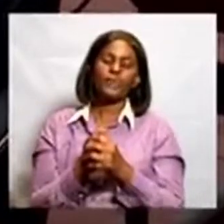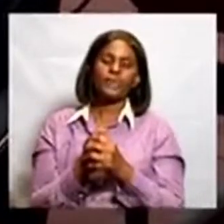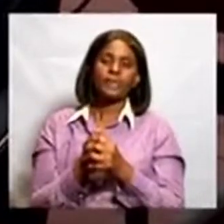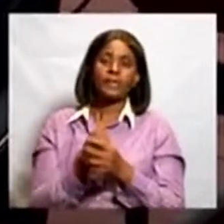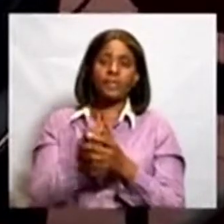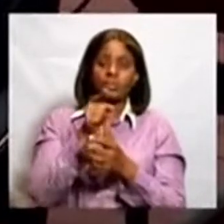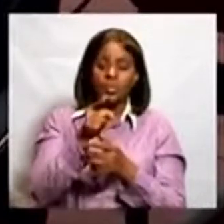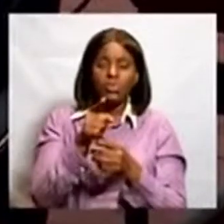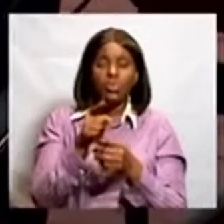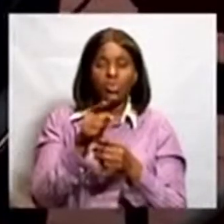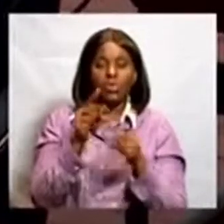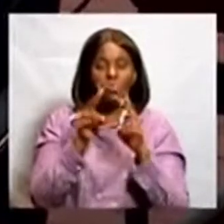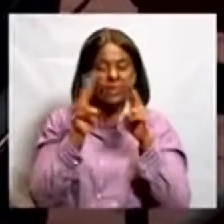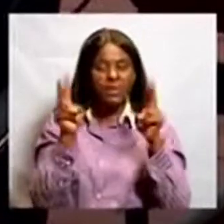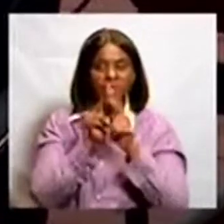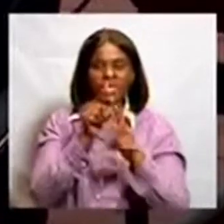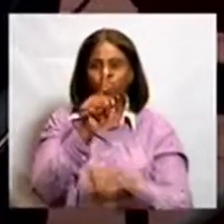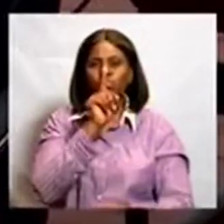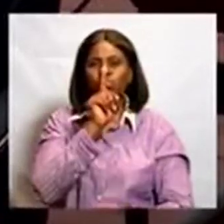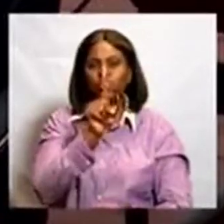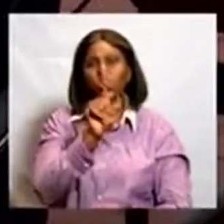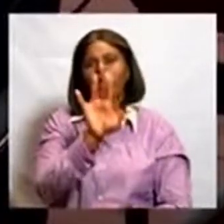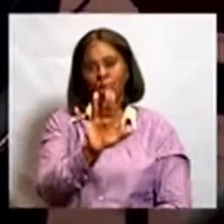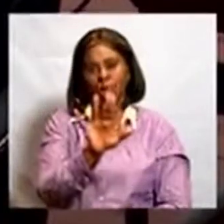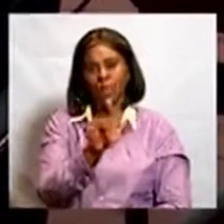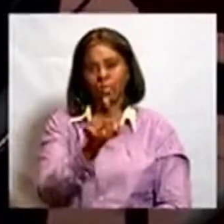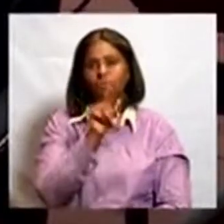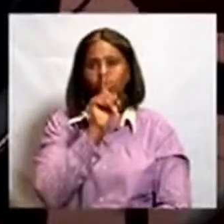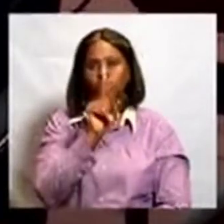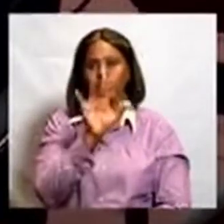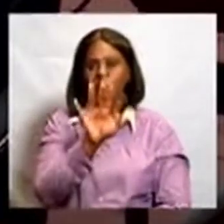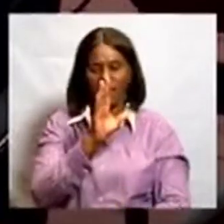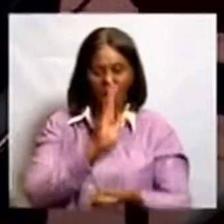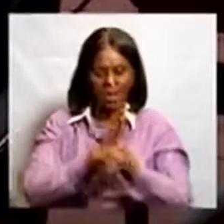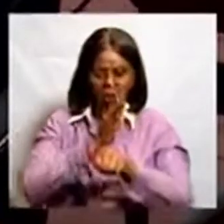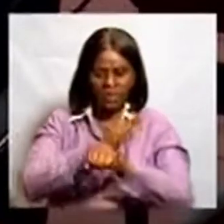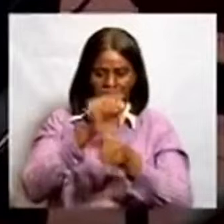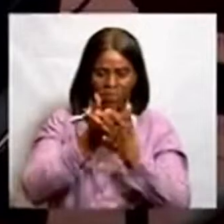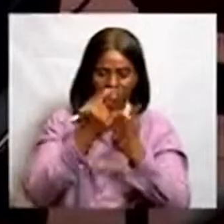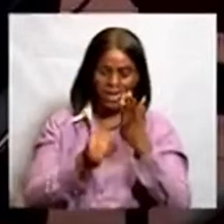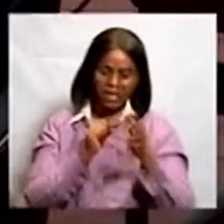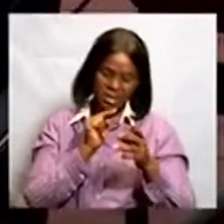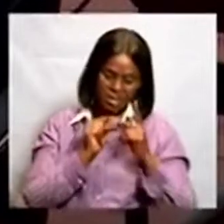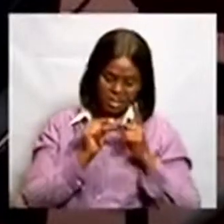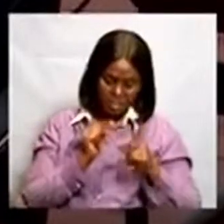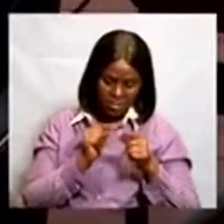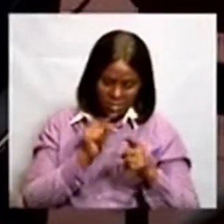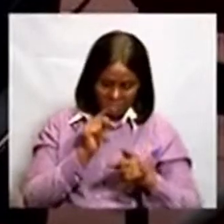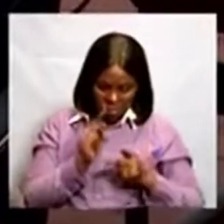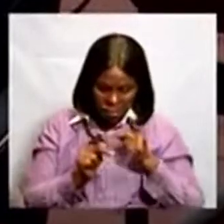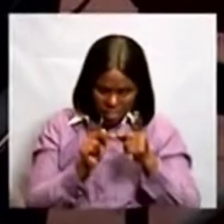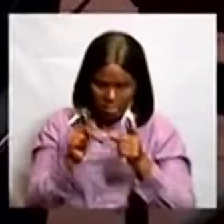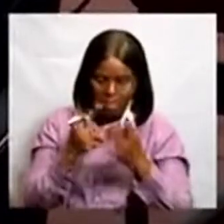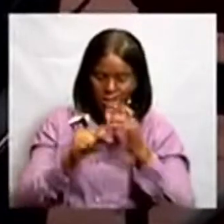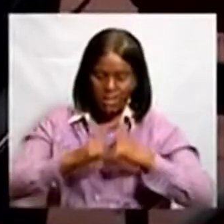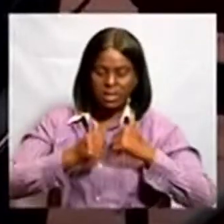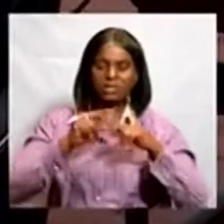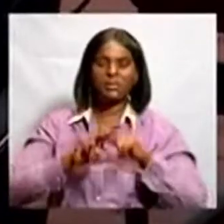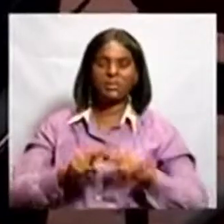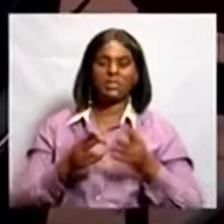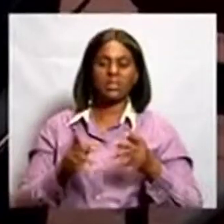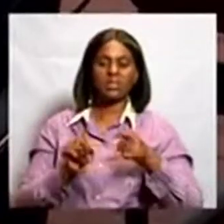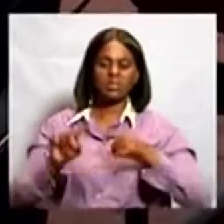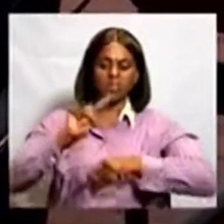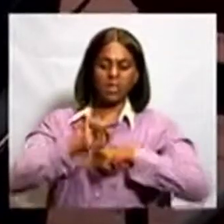are you very, very sure that after this process that we are sitting here for